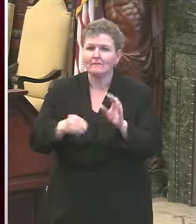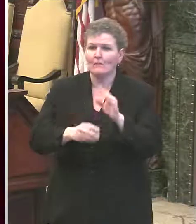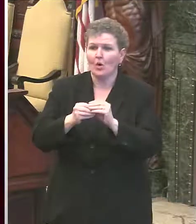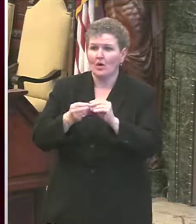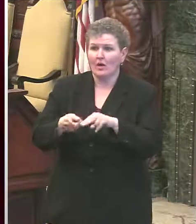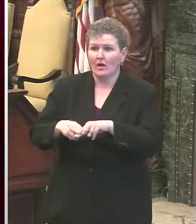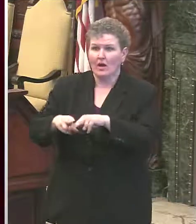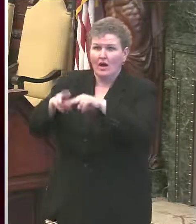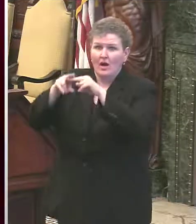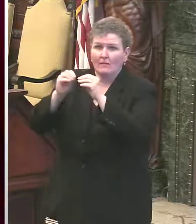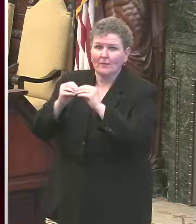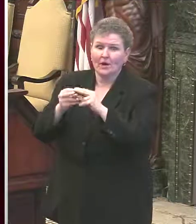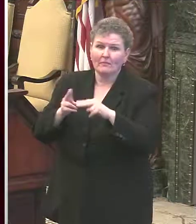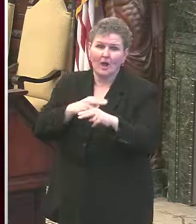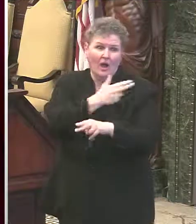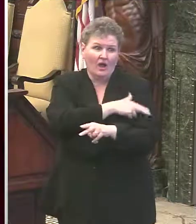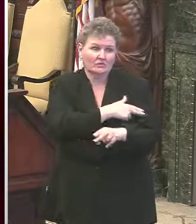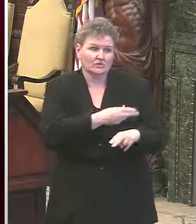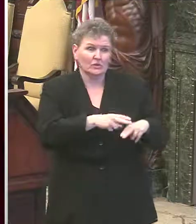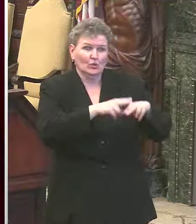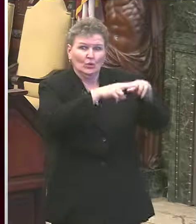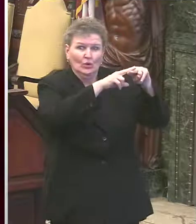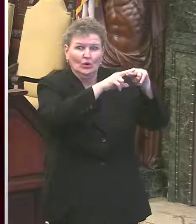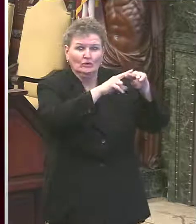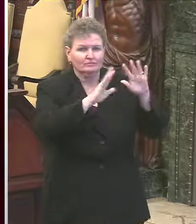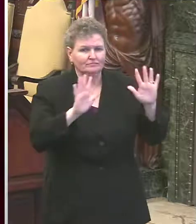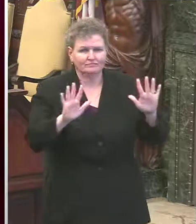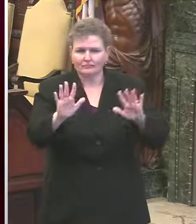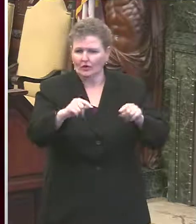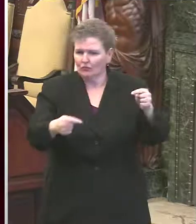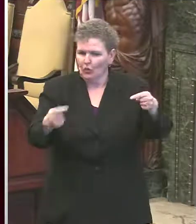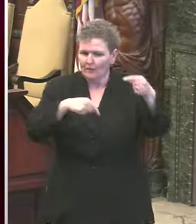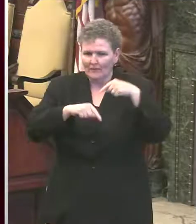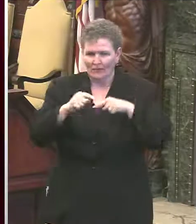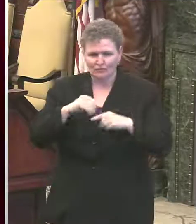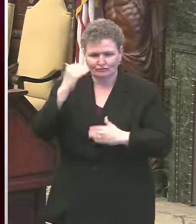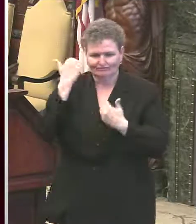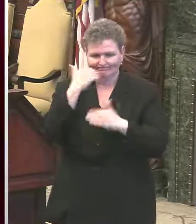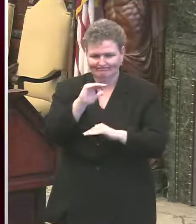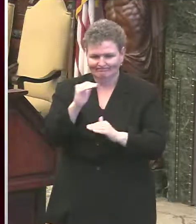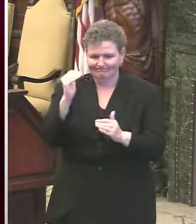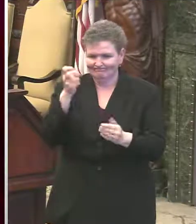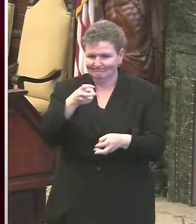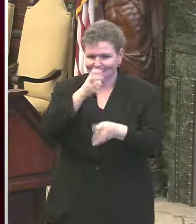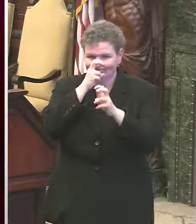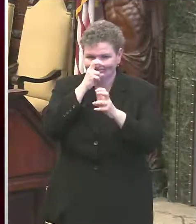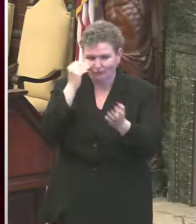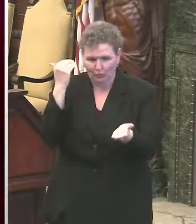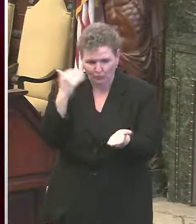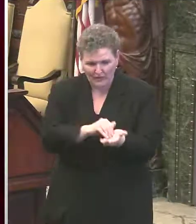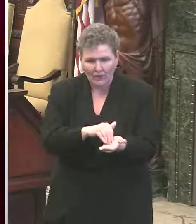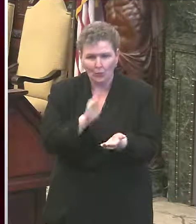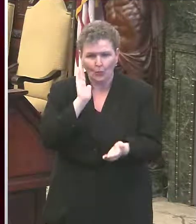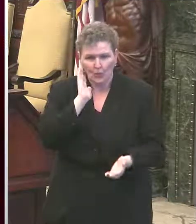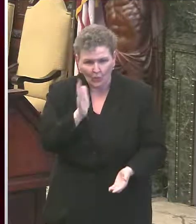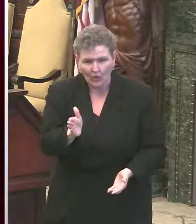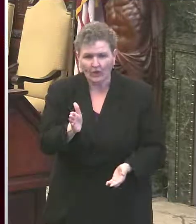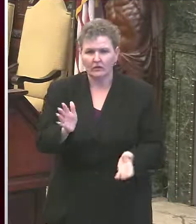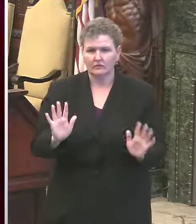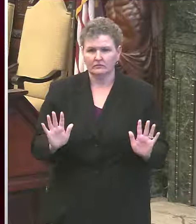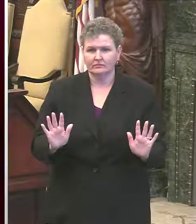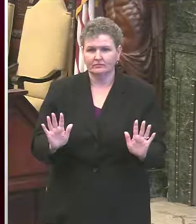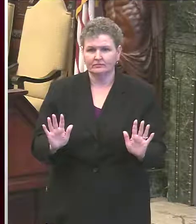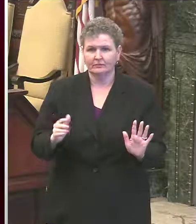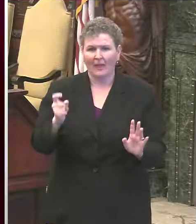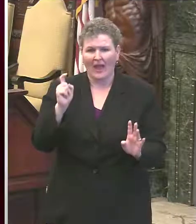rise, we may have to reimpose restrictions. I know no one is enthusiastic about that at this point, but we are very concerned about the direction where things are going right